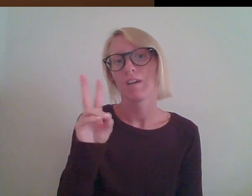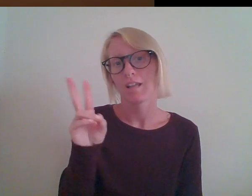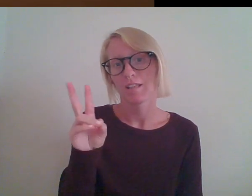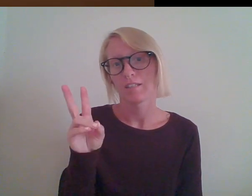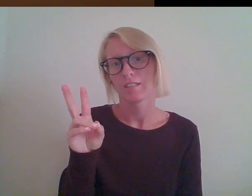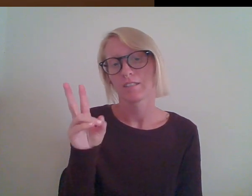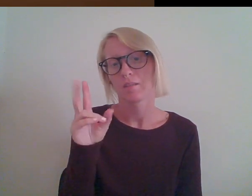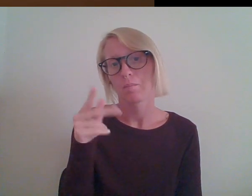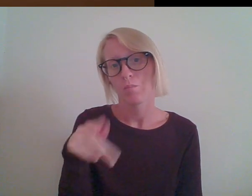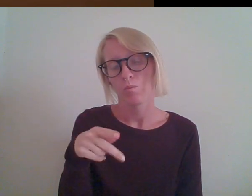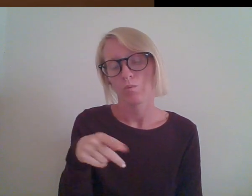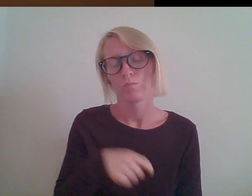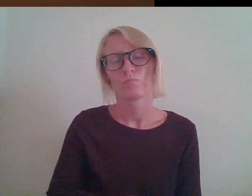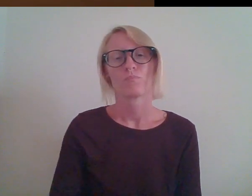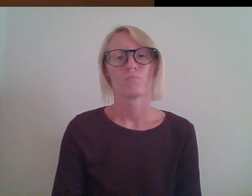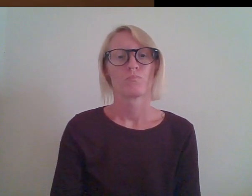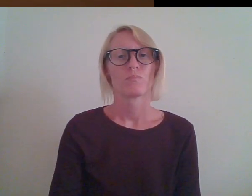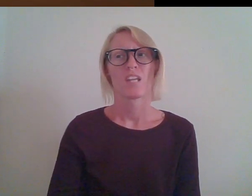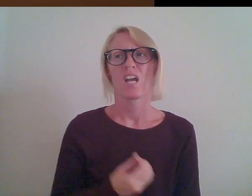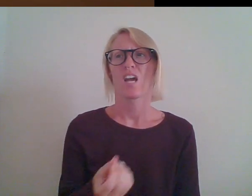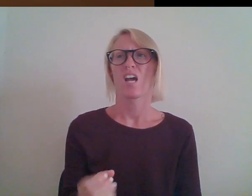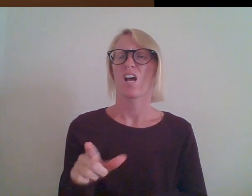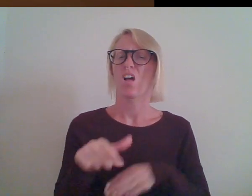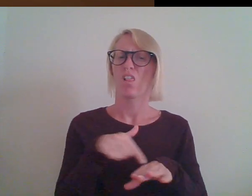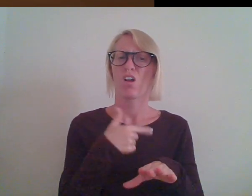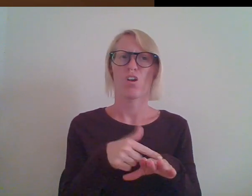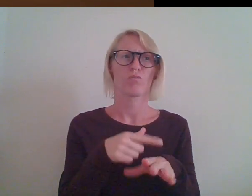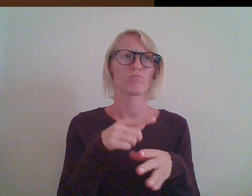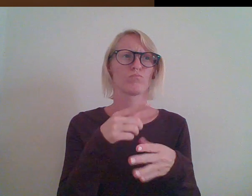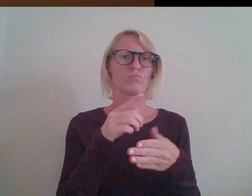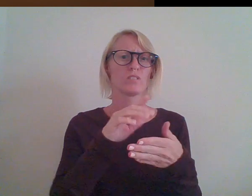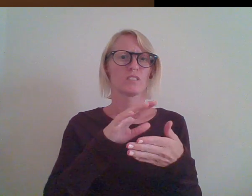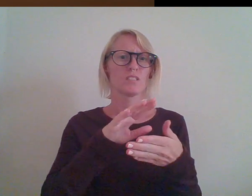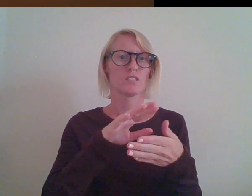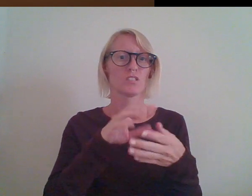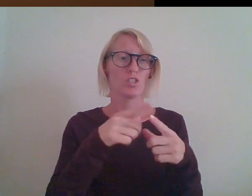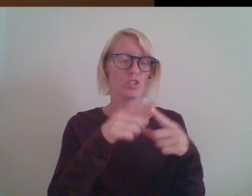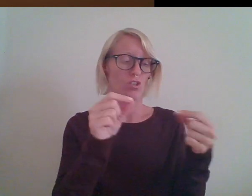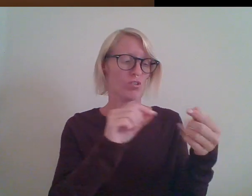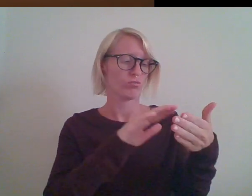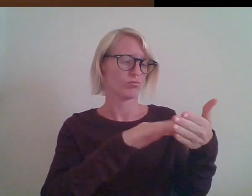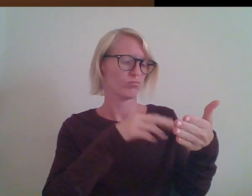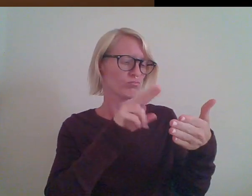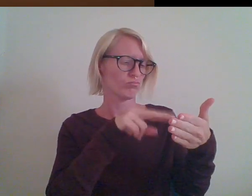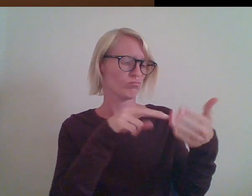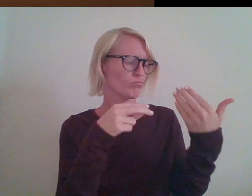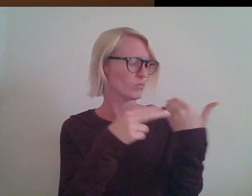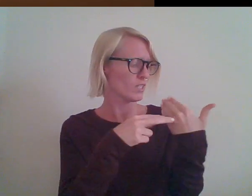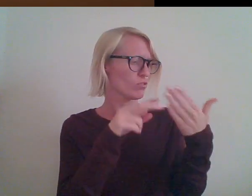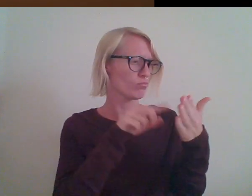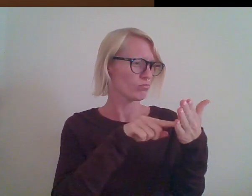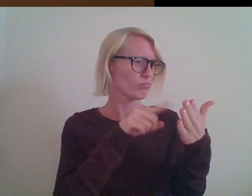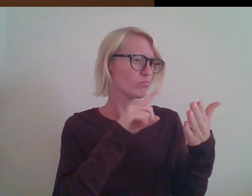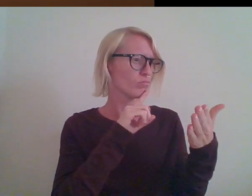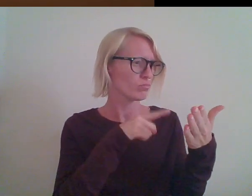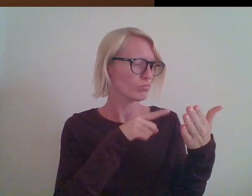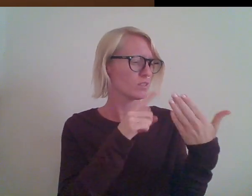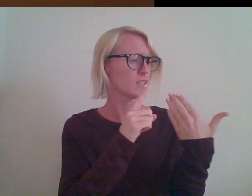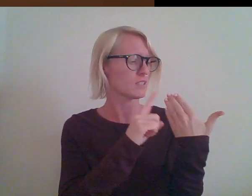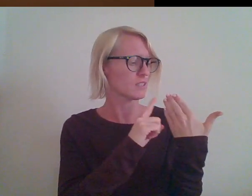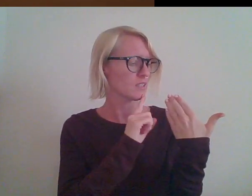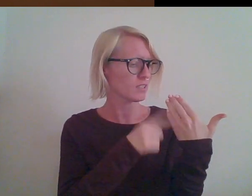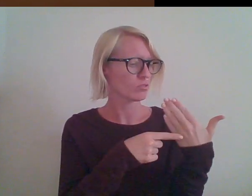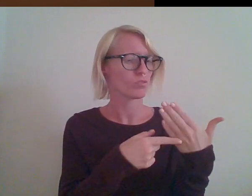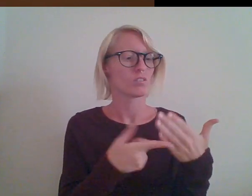Pretty easy. Now, how long would you have to work with flashcards to remember that? Now, in my intro to psych